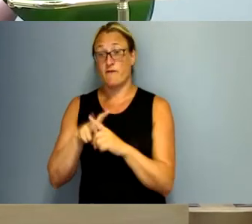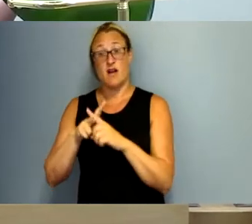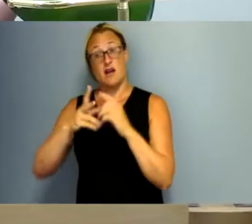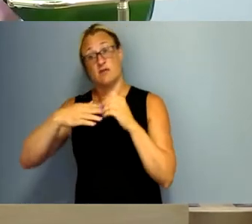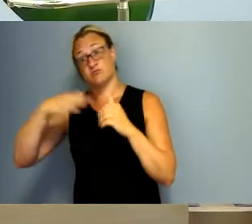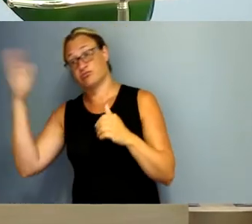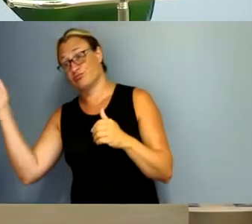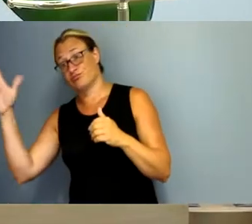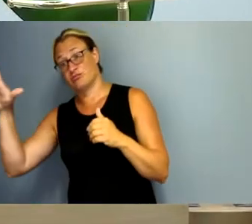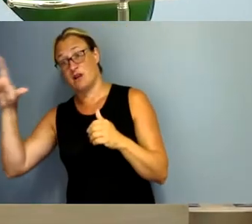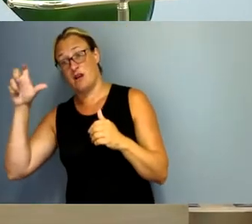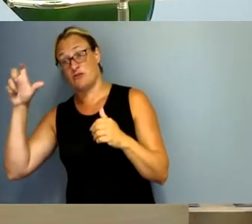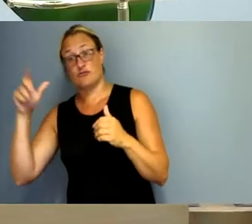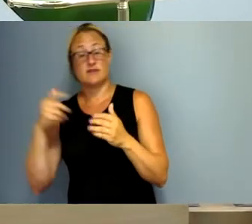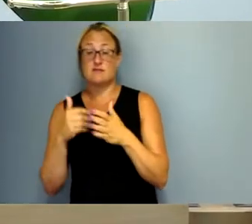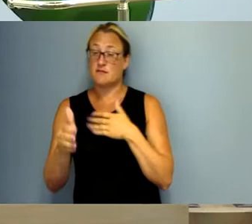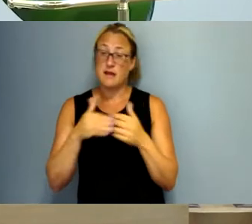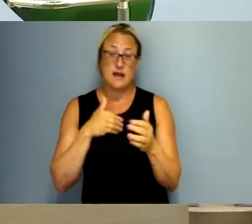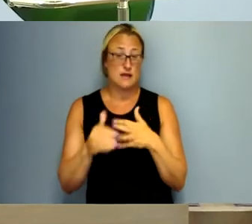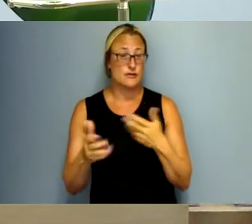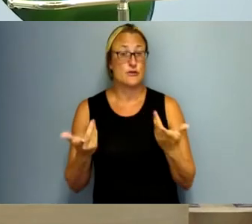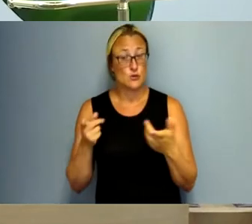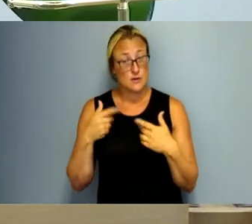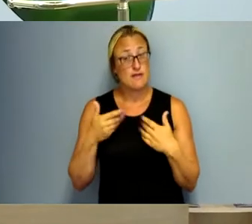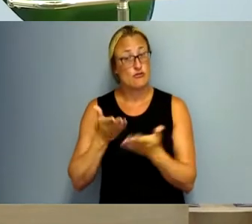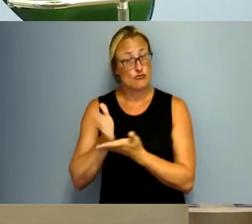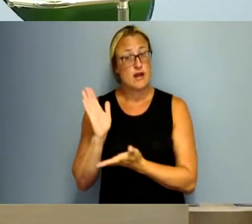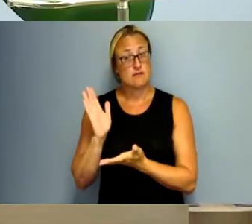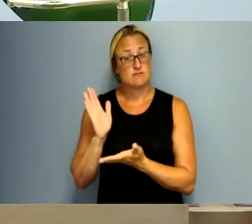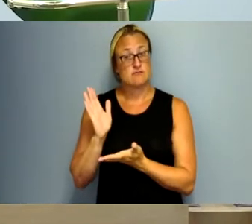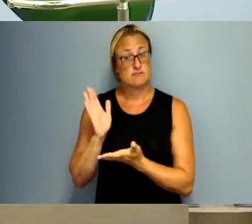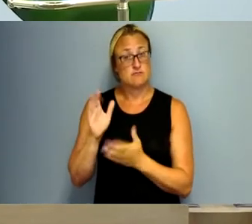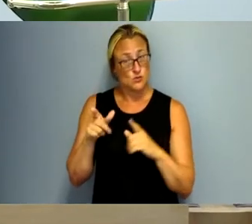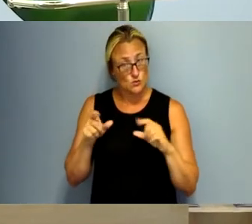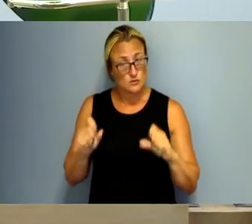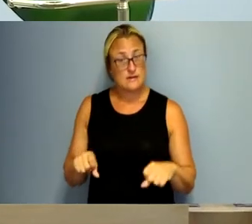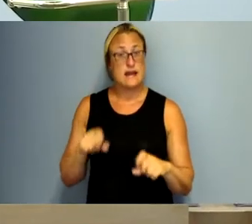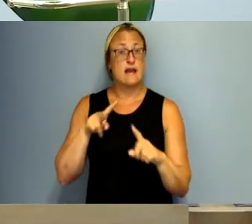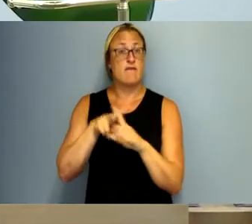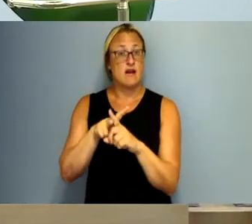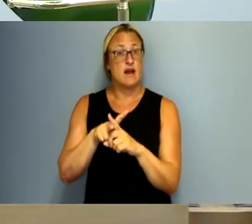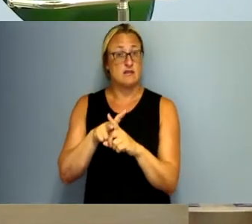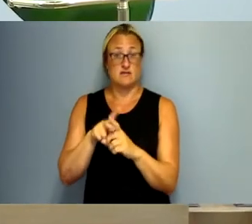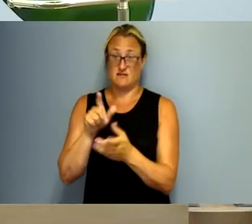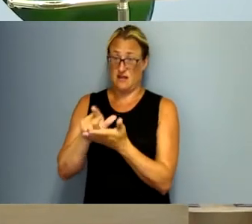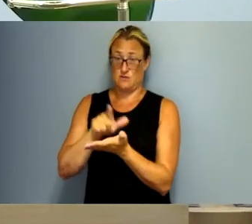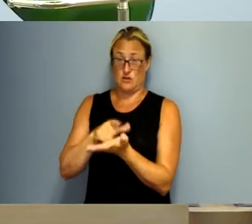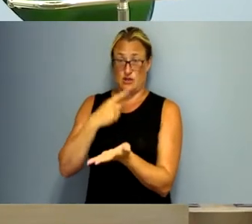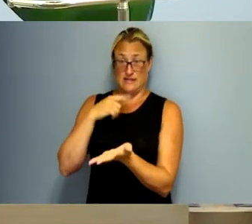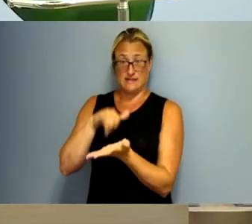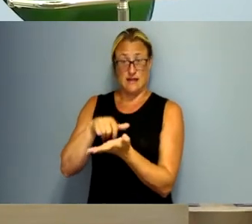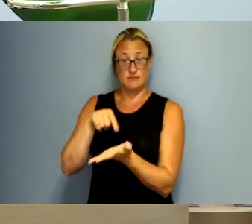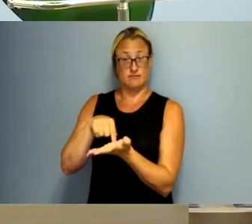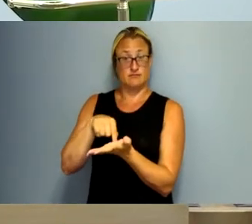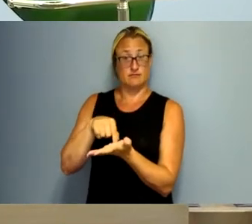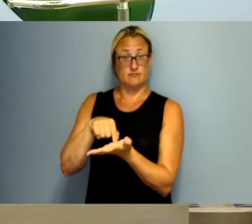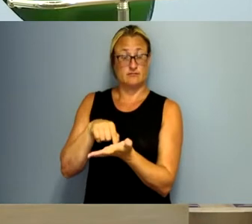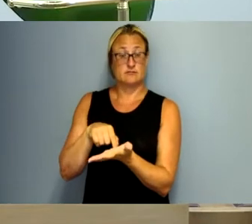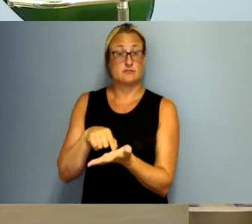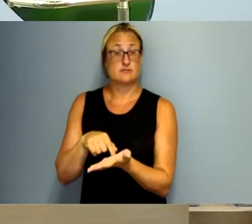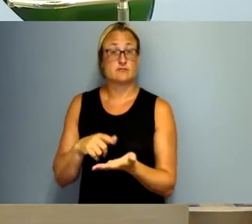or 101 right-to-know requests, you have a right to do that under the law. But at the law, as we put it